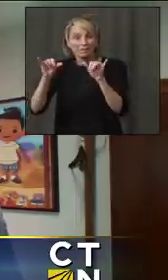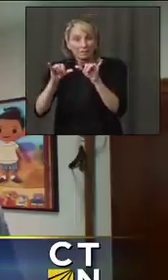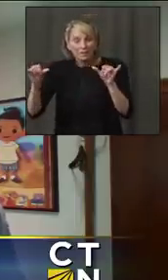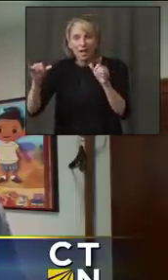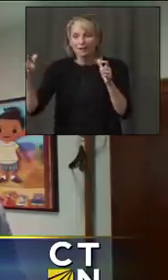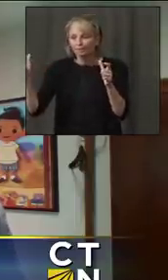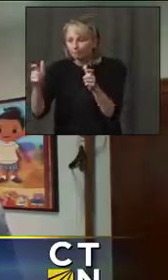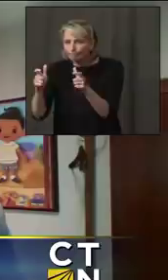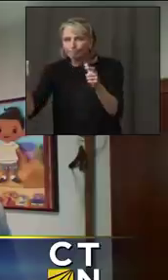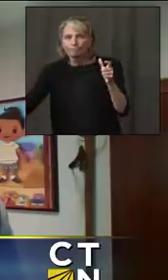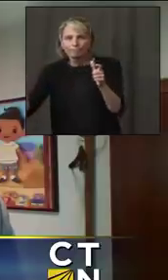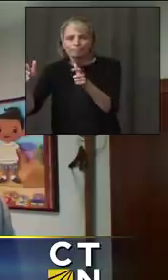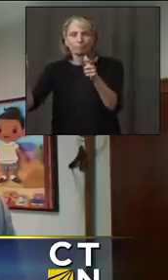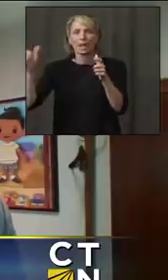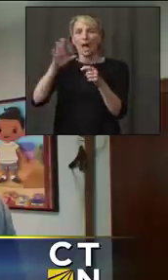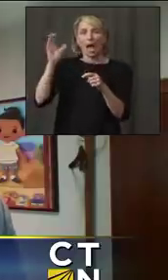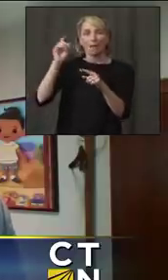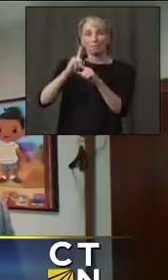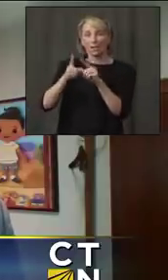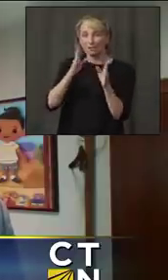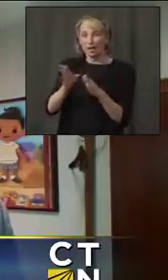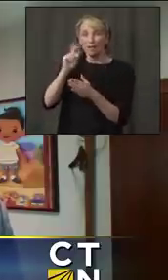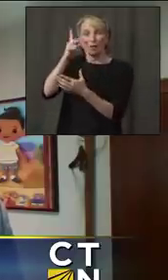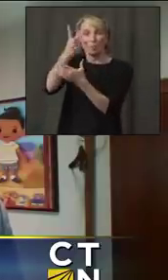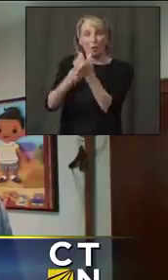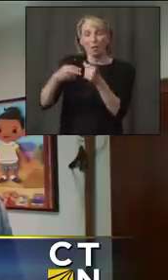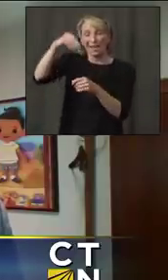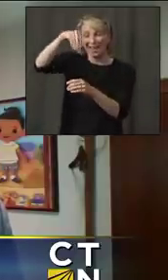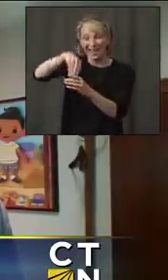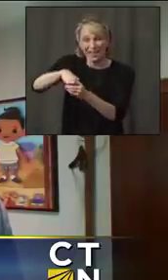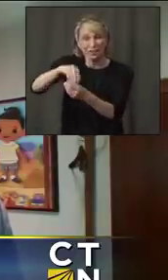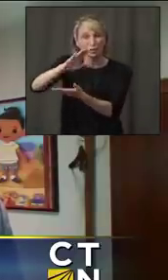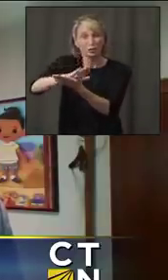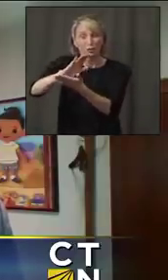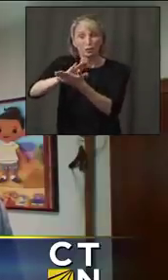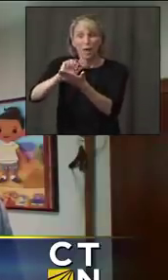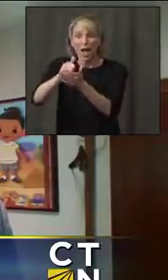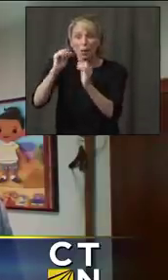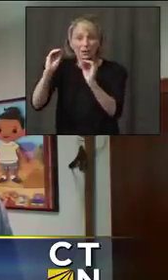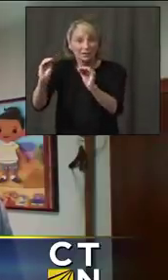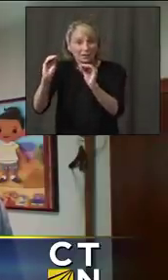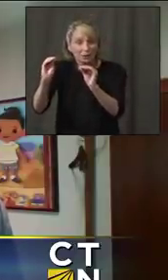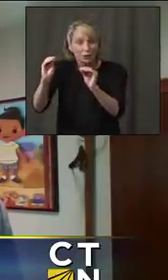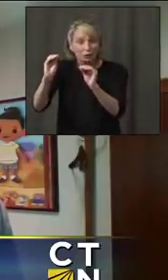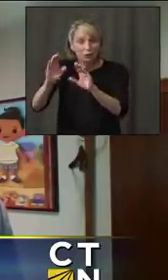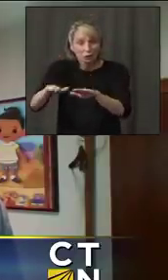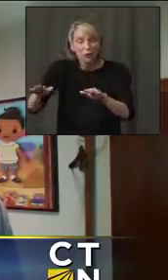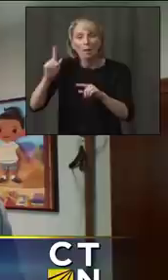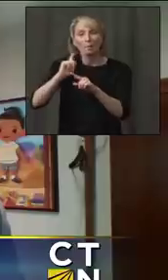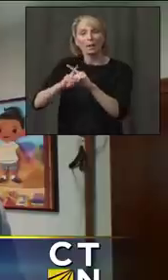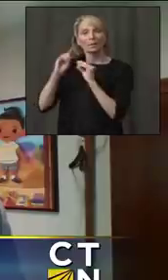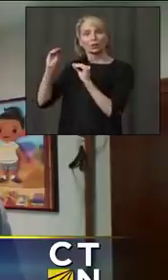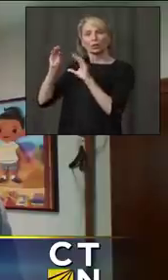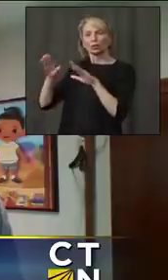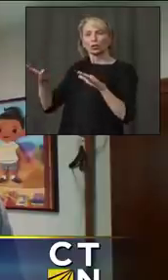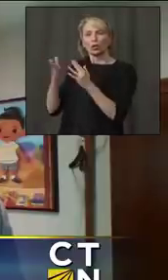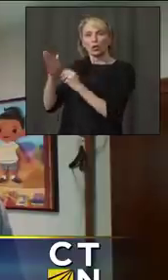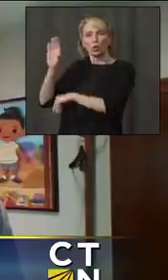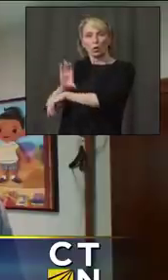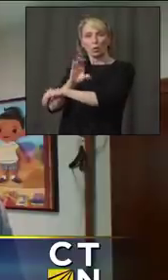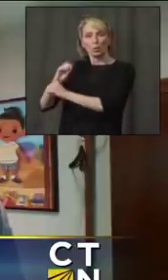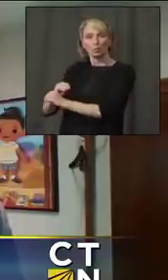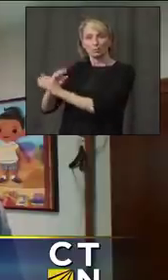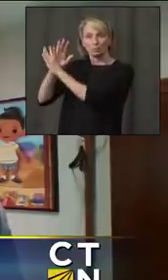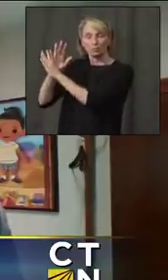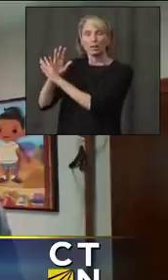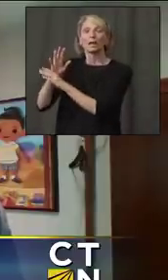both distance learning and in-school learning, a process has to be put in place to make sure that we bring students in and make